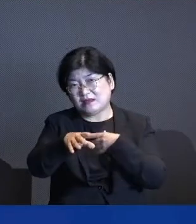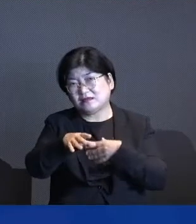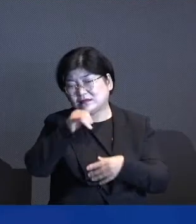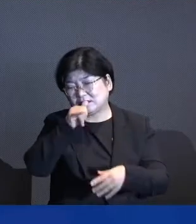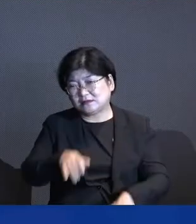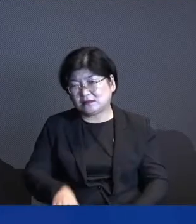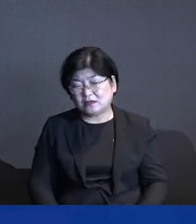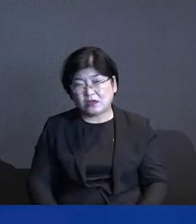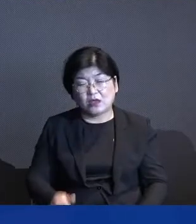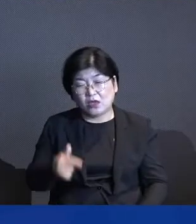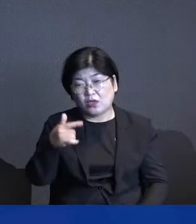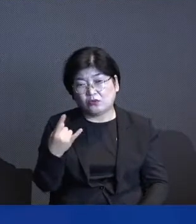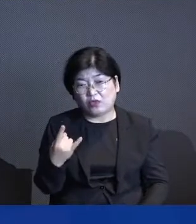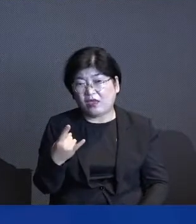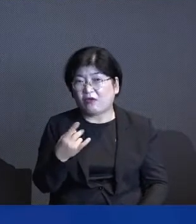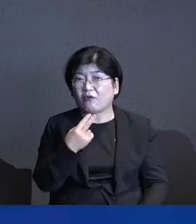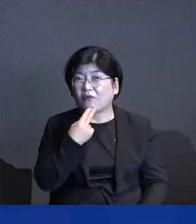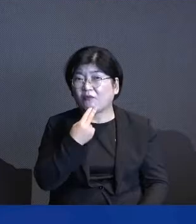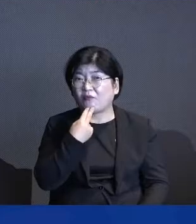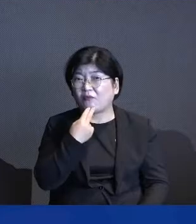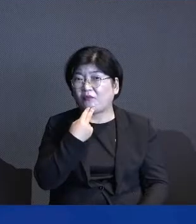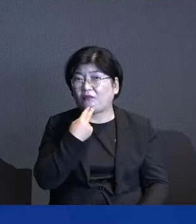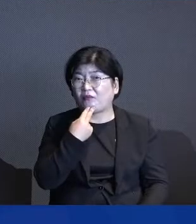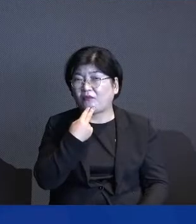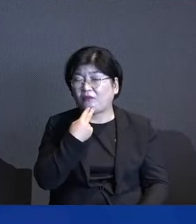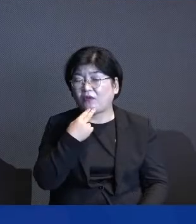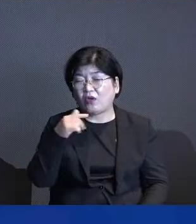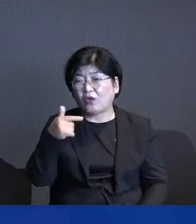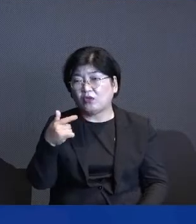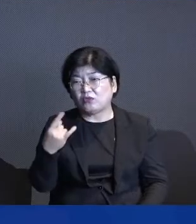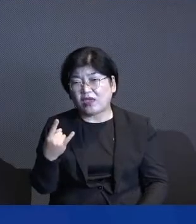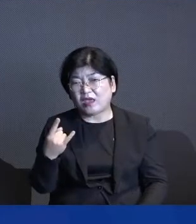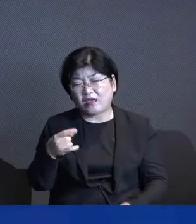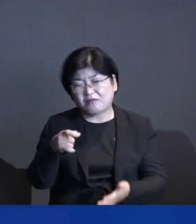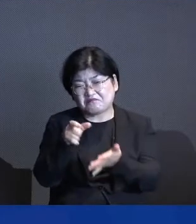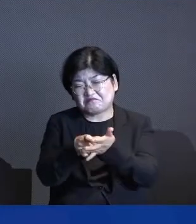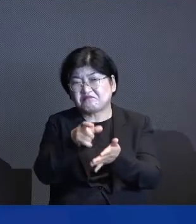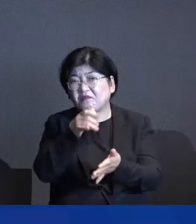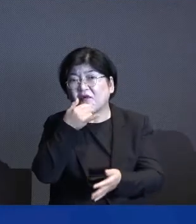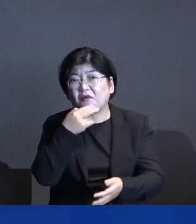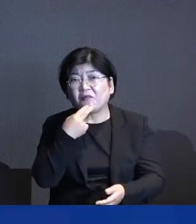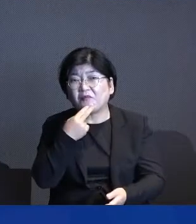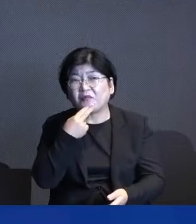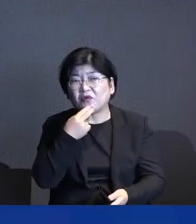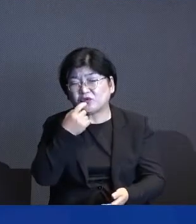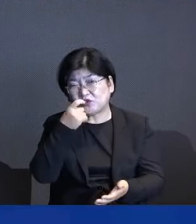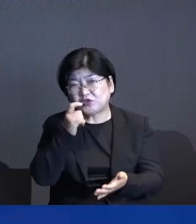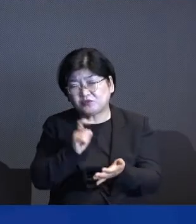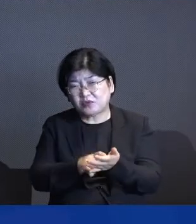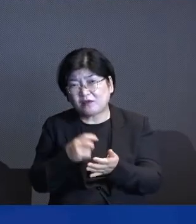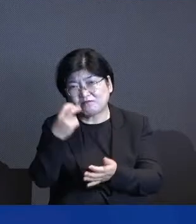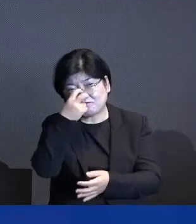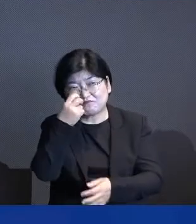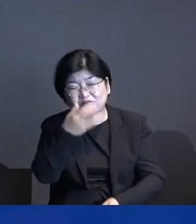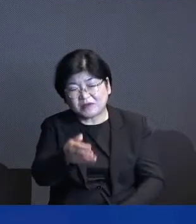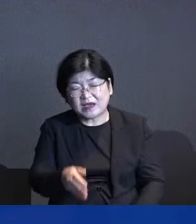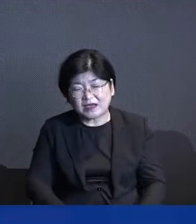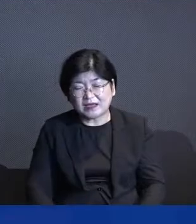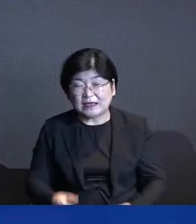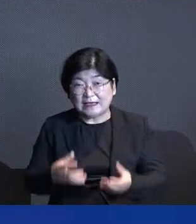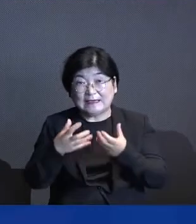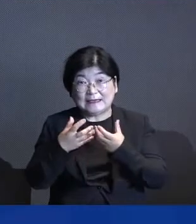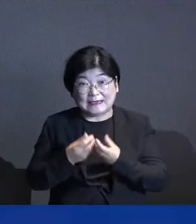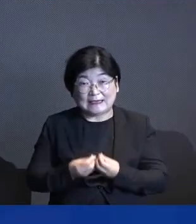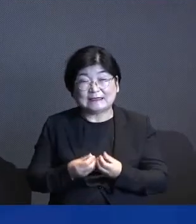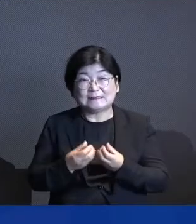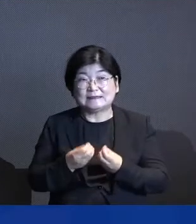it's more of a cannot be easily observed. But let's see it this way.